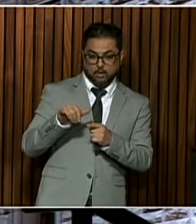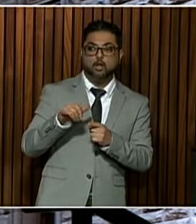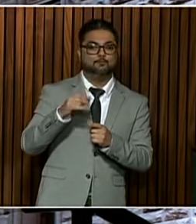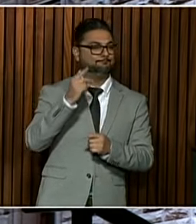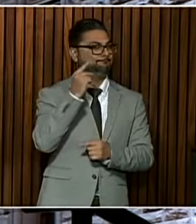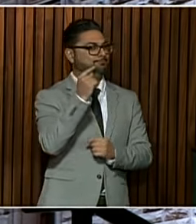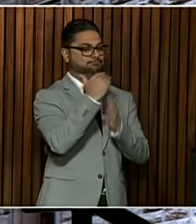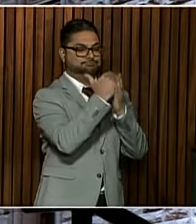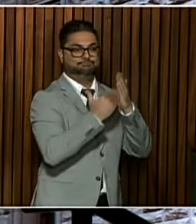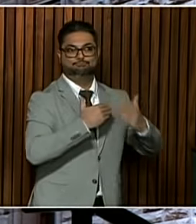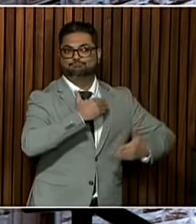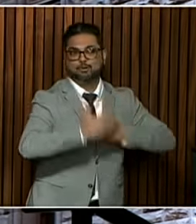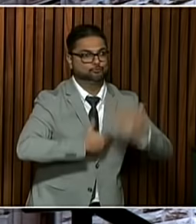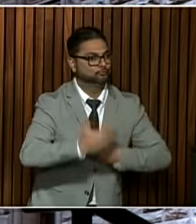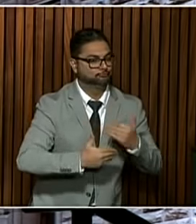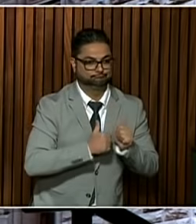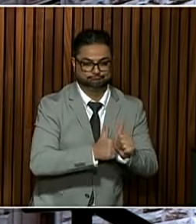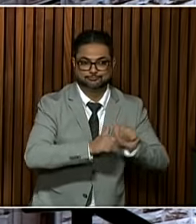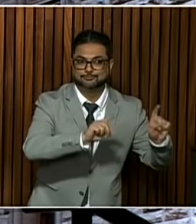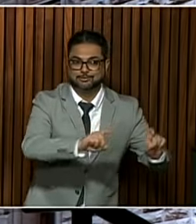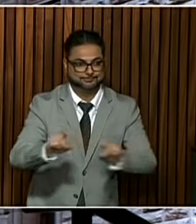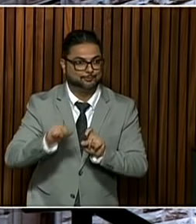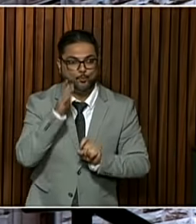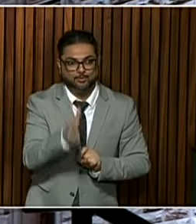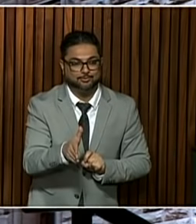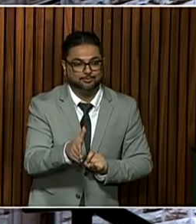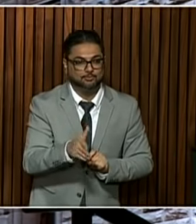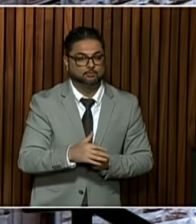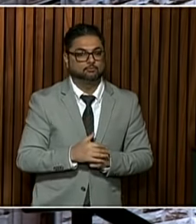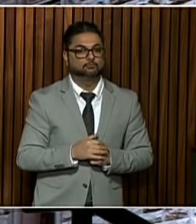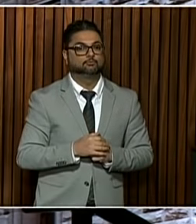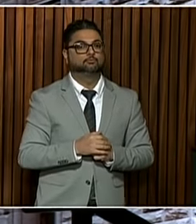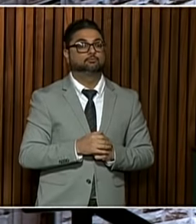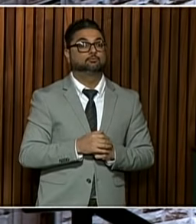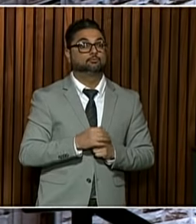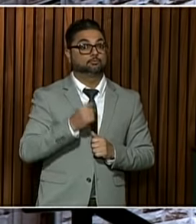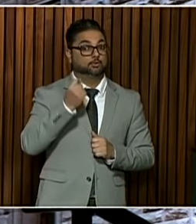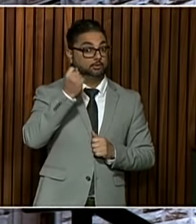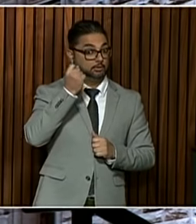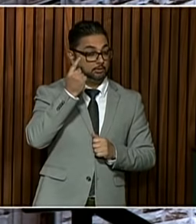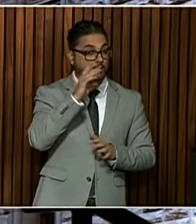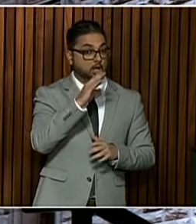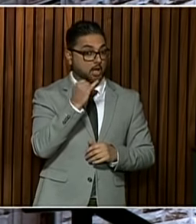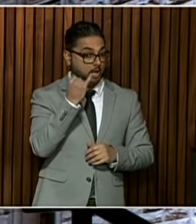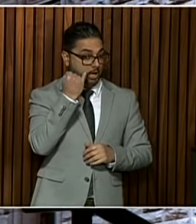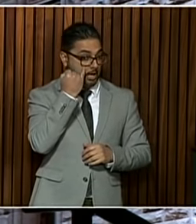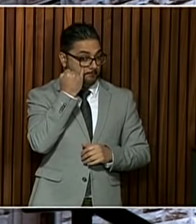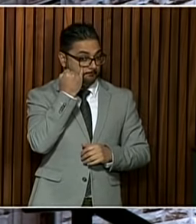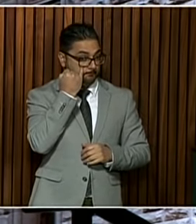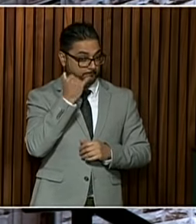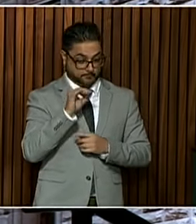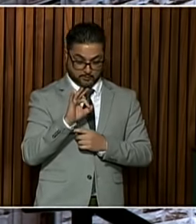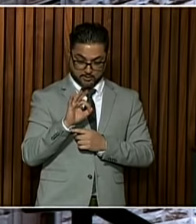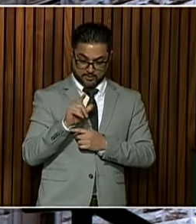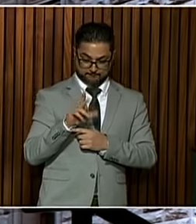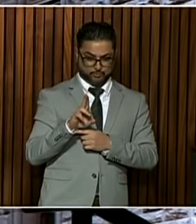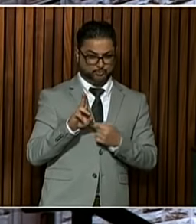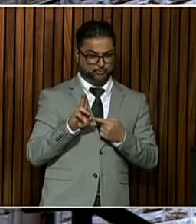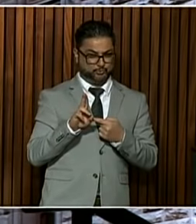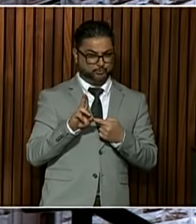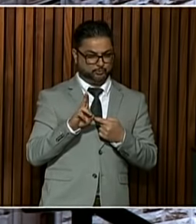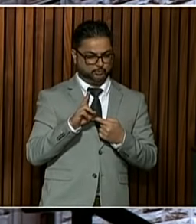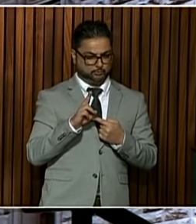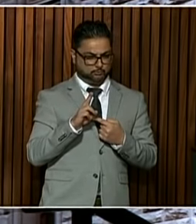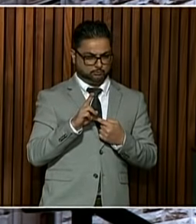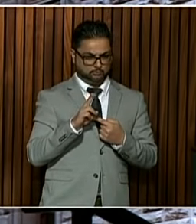organism, and in normal flu season, since flu is quite endemic in the province, after a while you know which areas of the